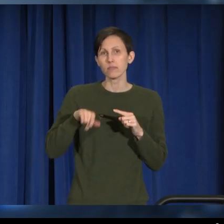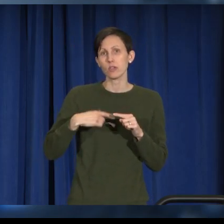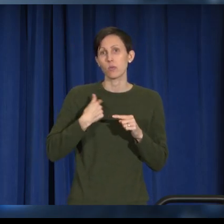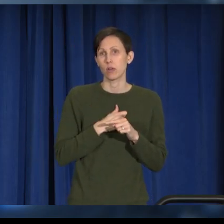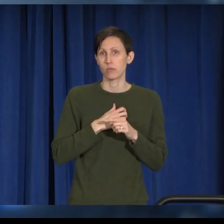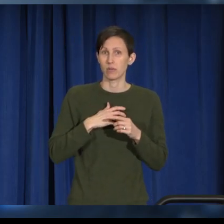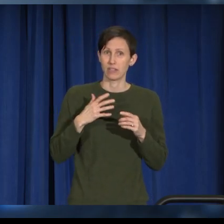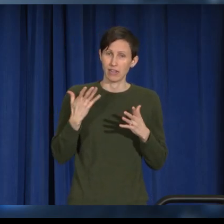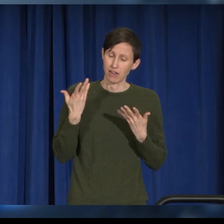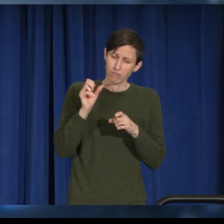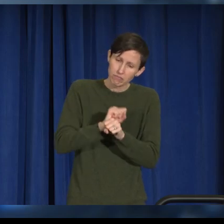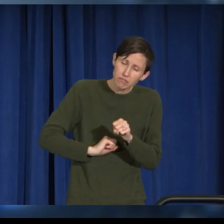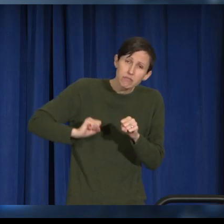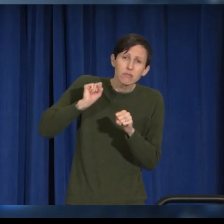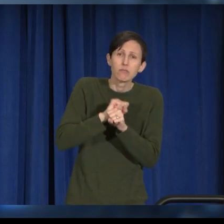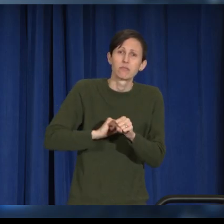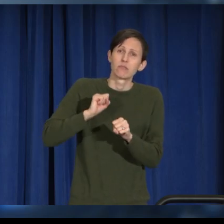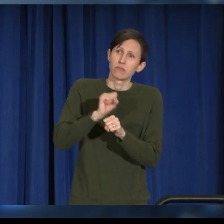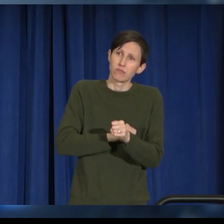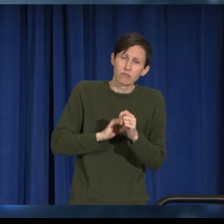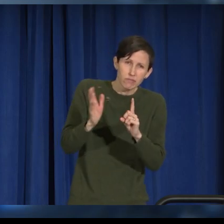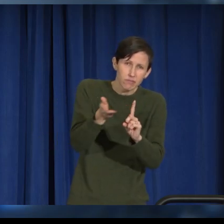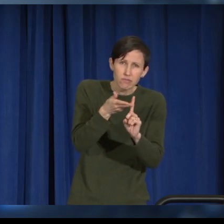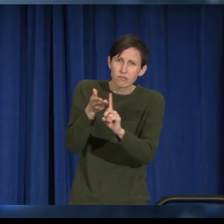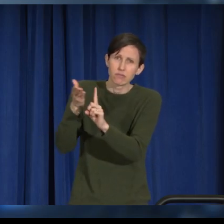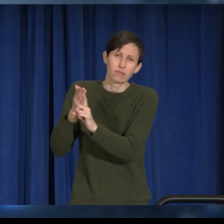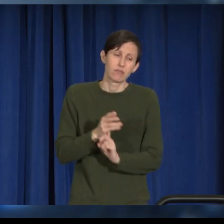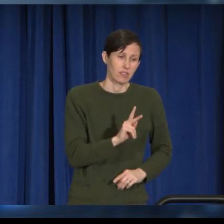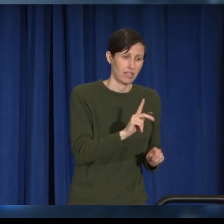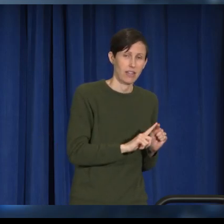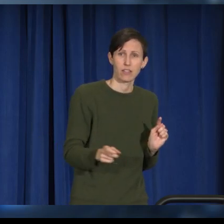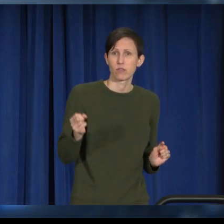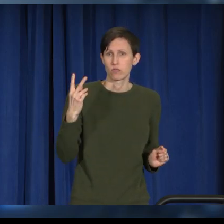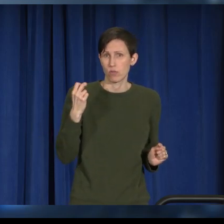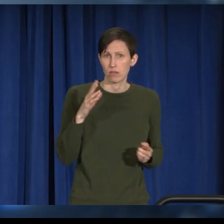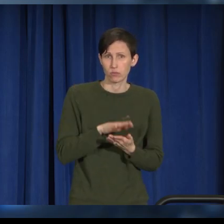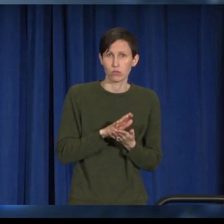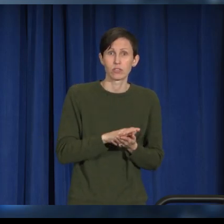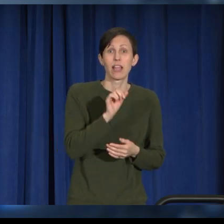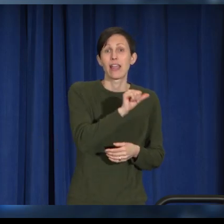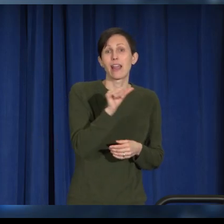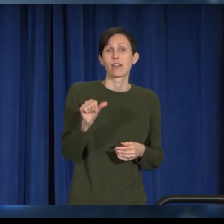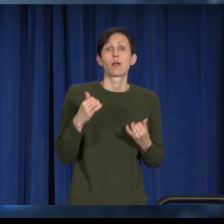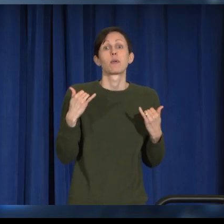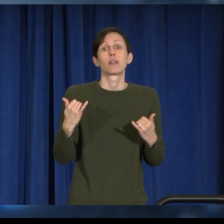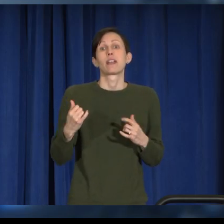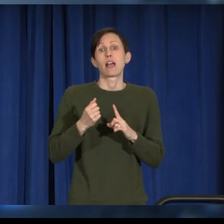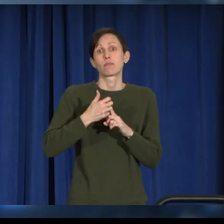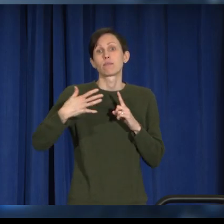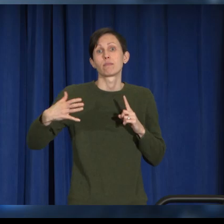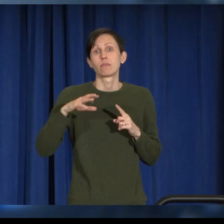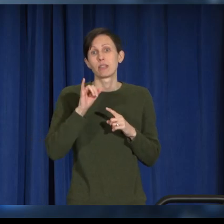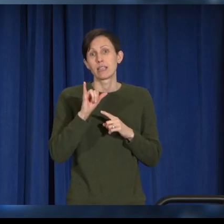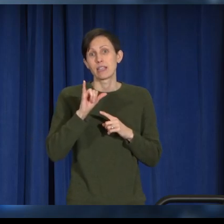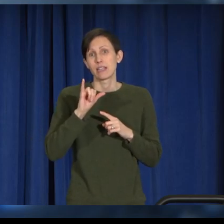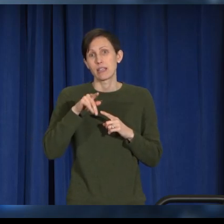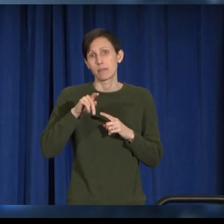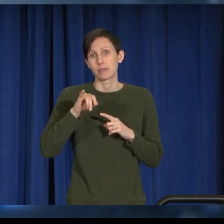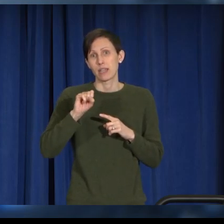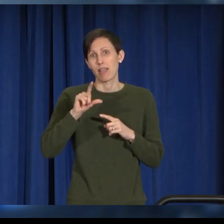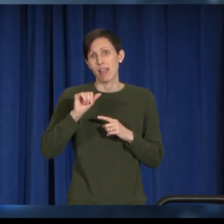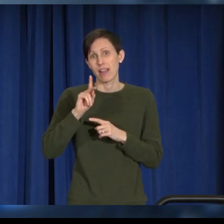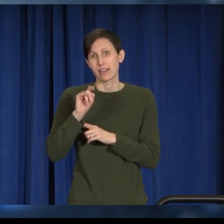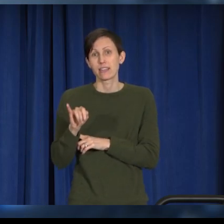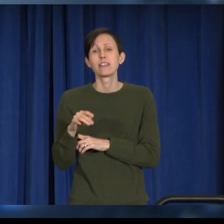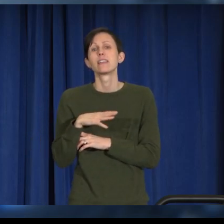this work across the board in K-12 schools, so far within Ann Arbor and currently expanding to Ypsilanti, Saline, and hopefully other